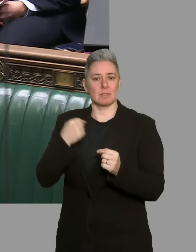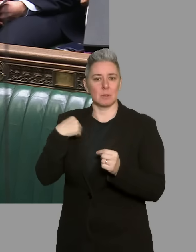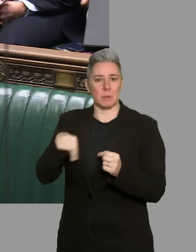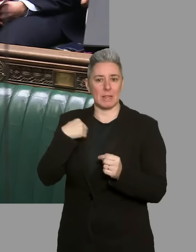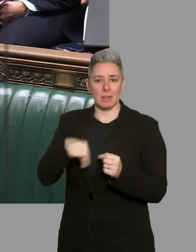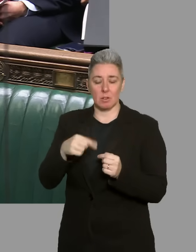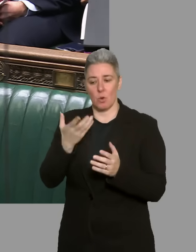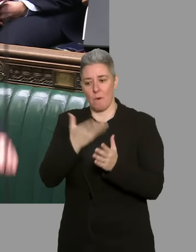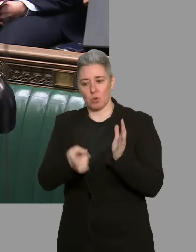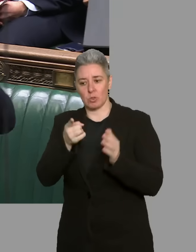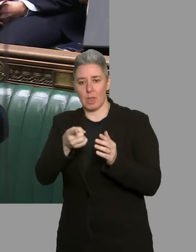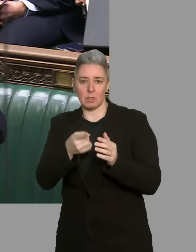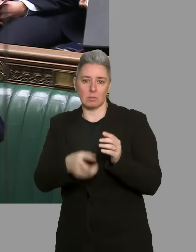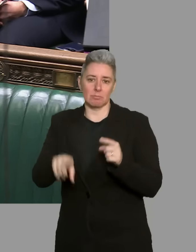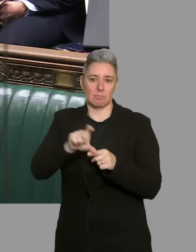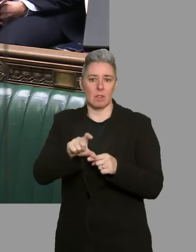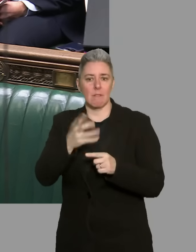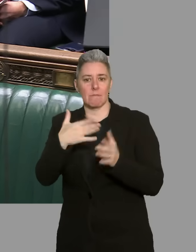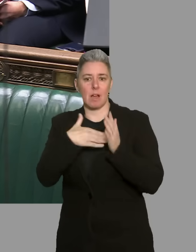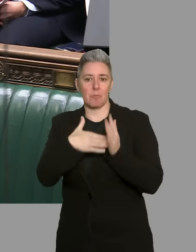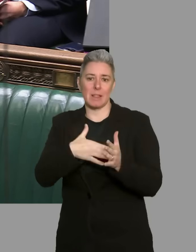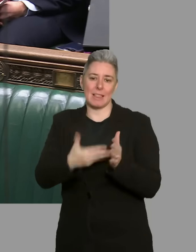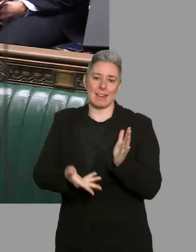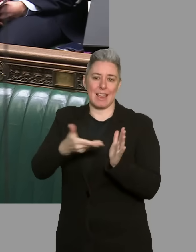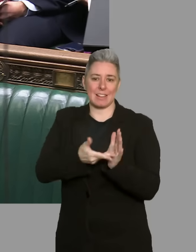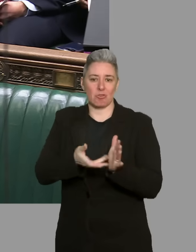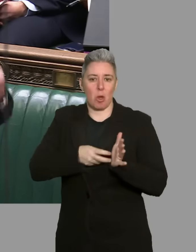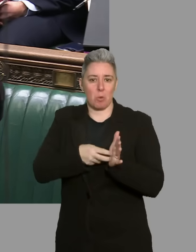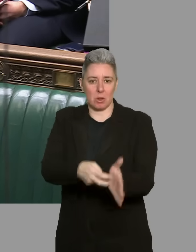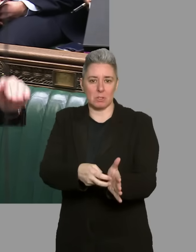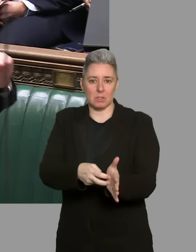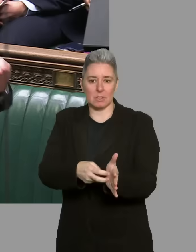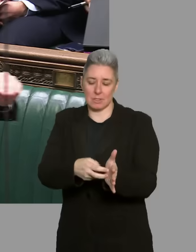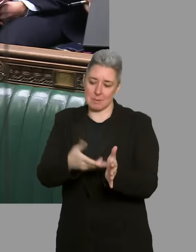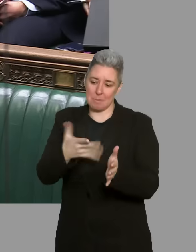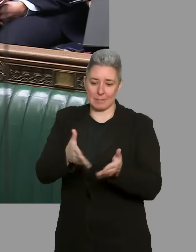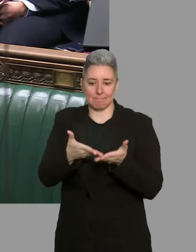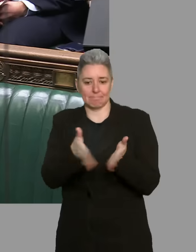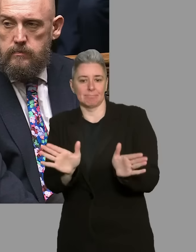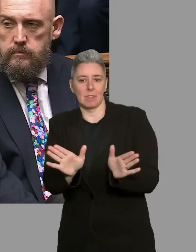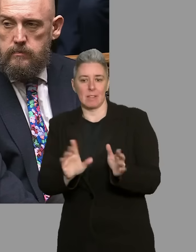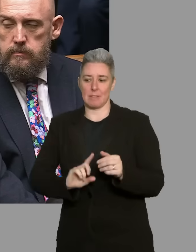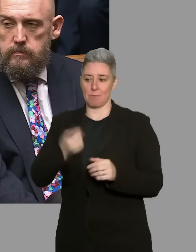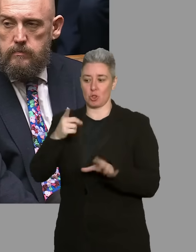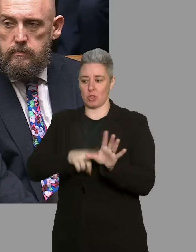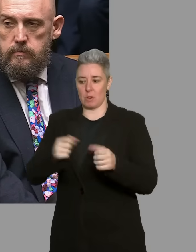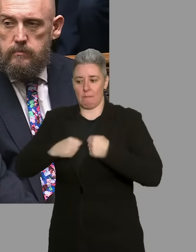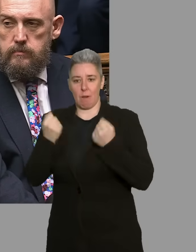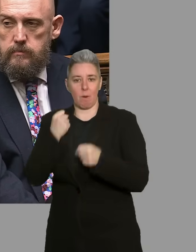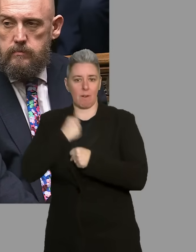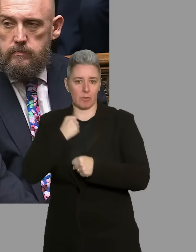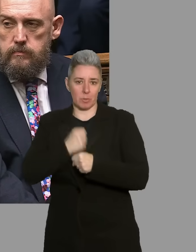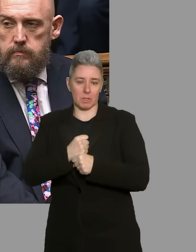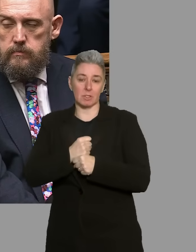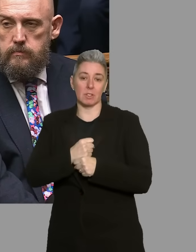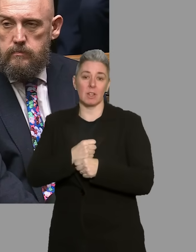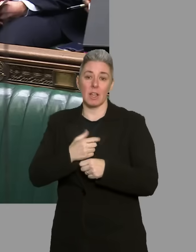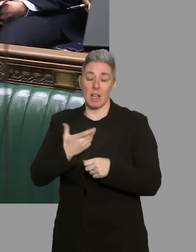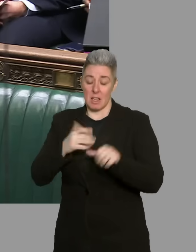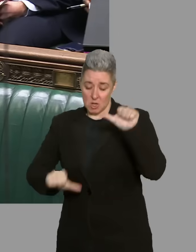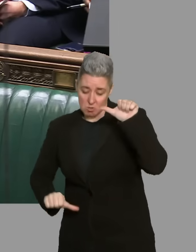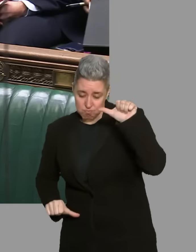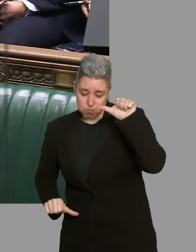the first year of a Labour government, and 300,000 taken off the waiting list, and more to come as we turn the year into 2026. But